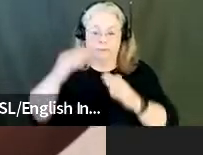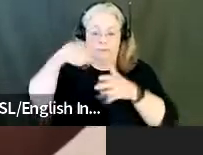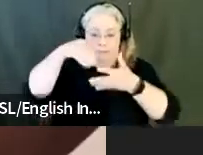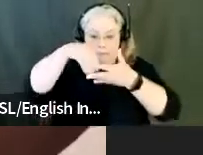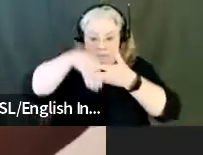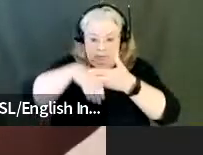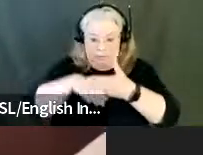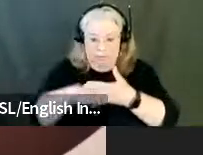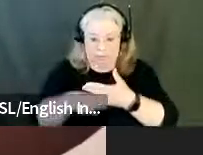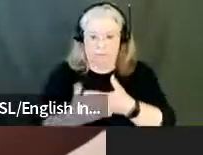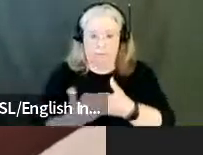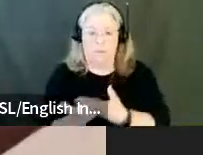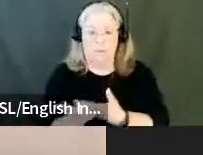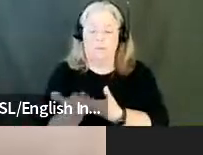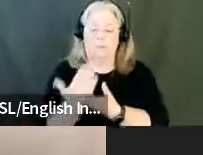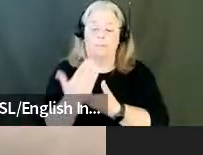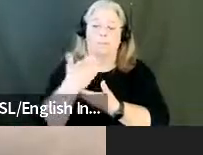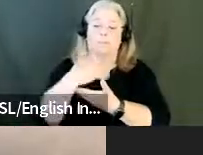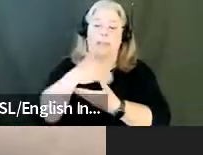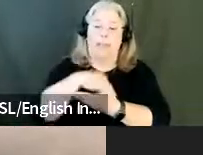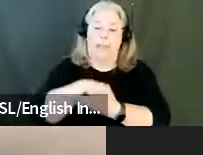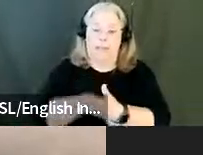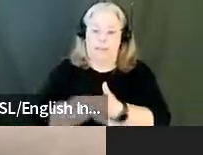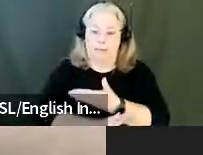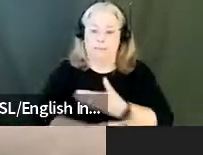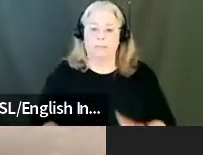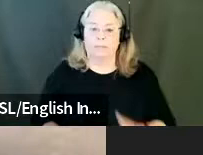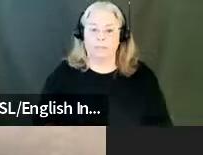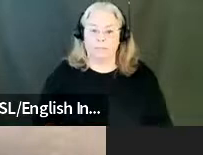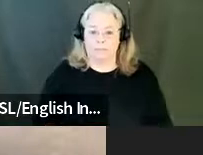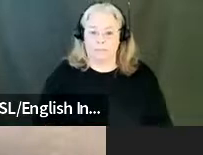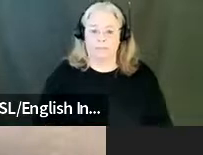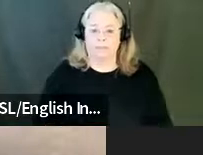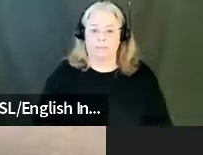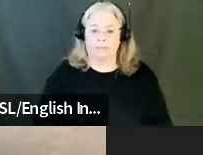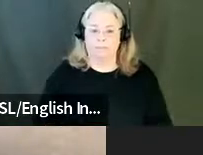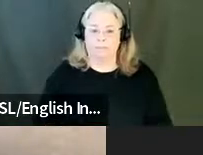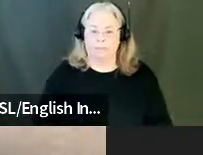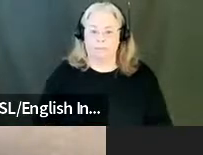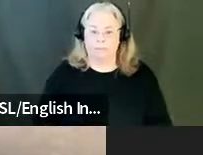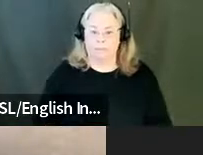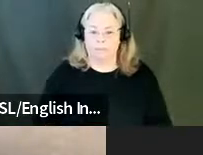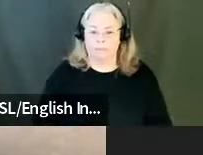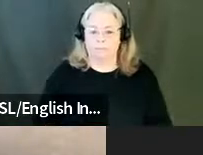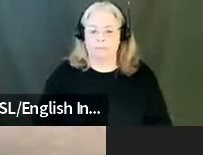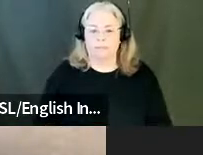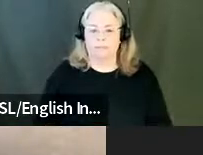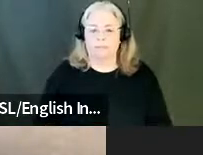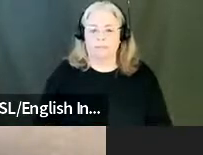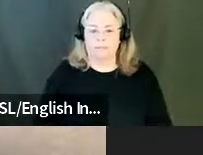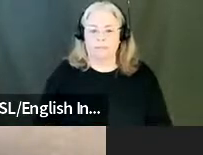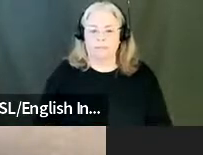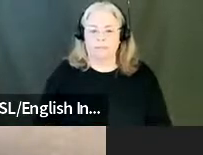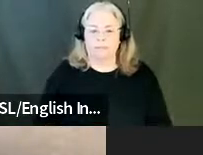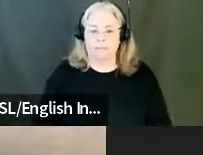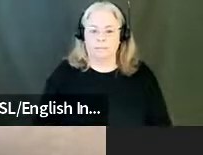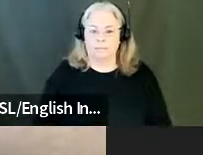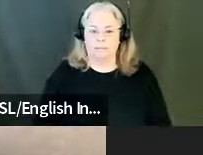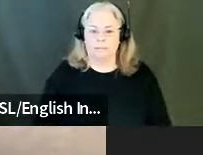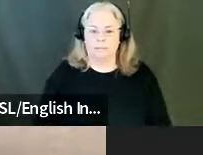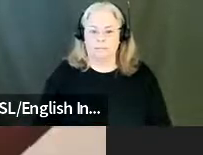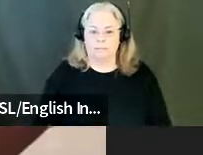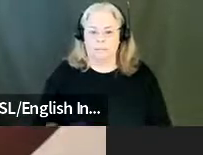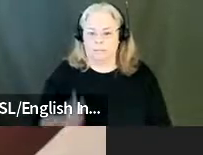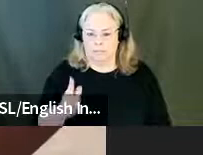So in all the way into the web space. All right. Now look, I'm going backwards. Okay. See how I'm